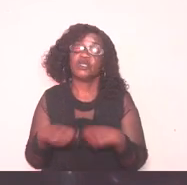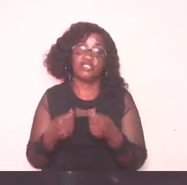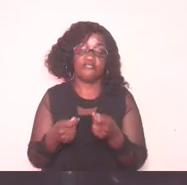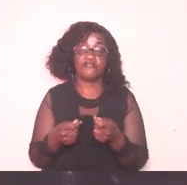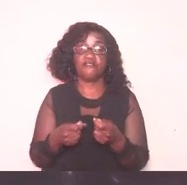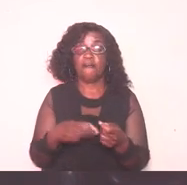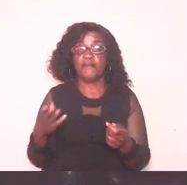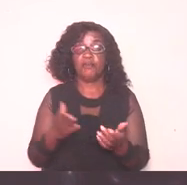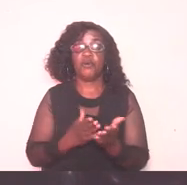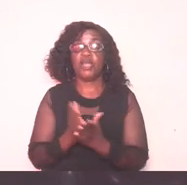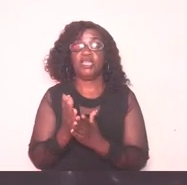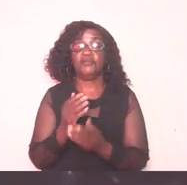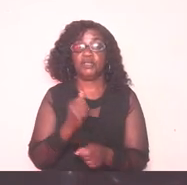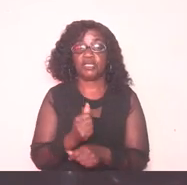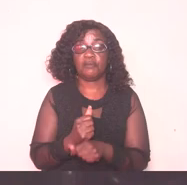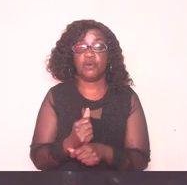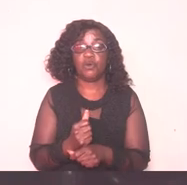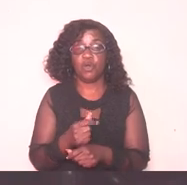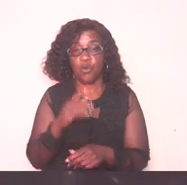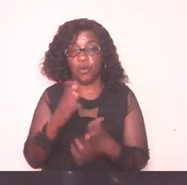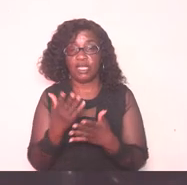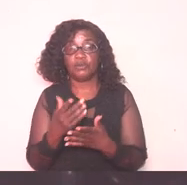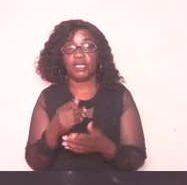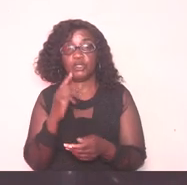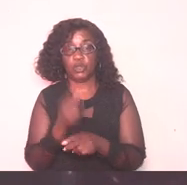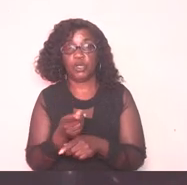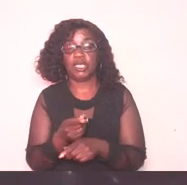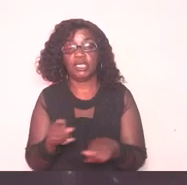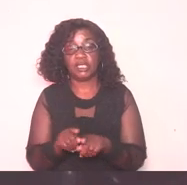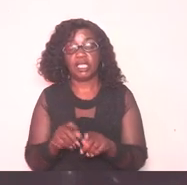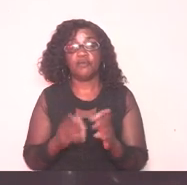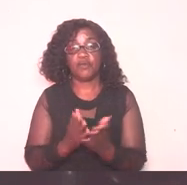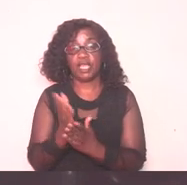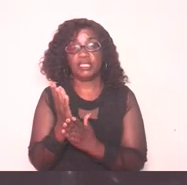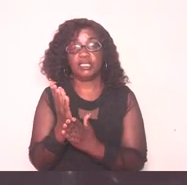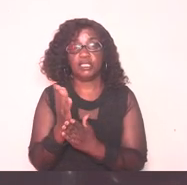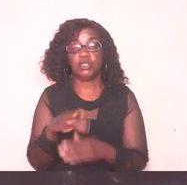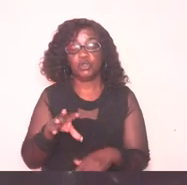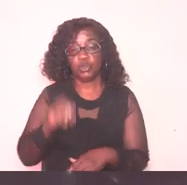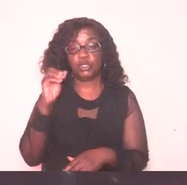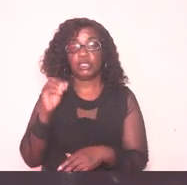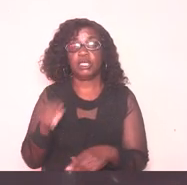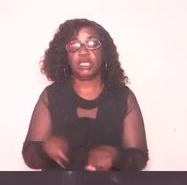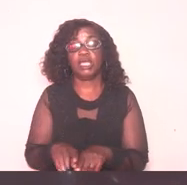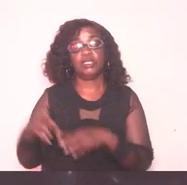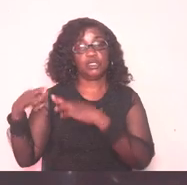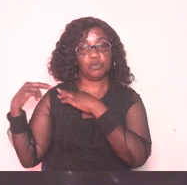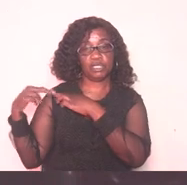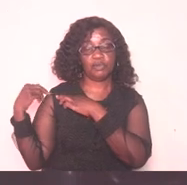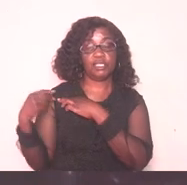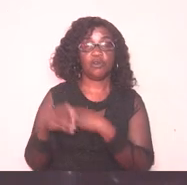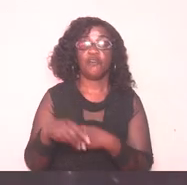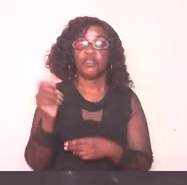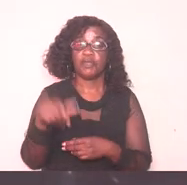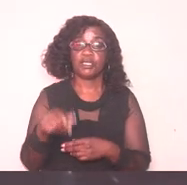the right. At the end of the day, what we are arguing for is the right to the choice and responsibility of individuals. And